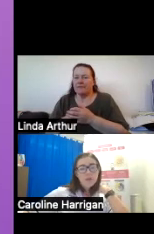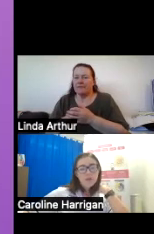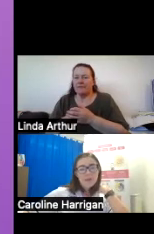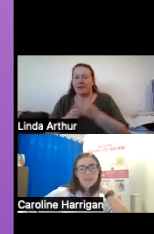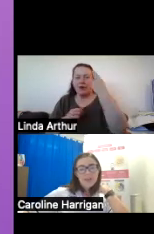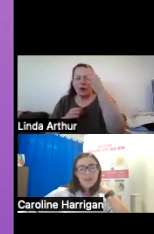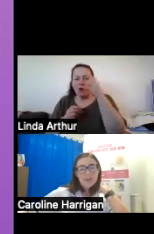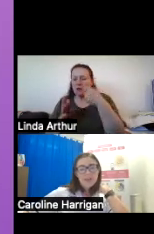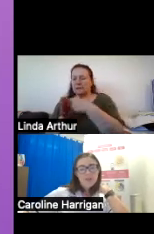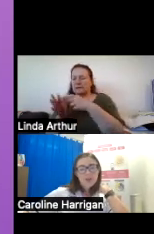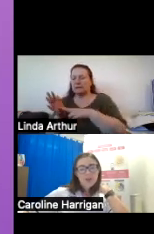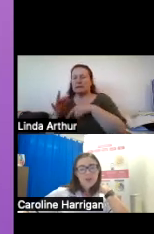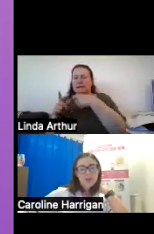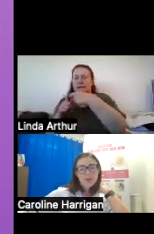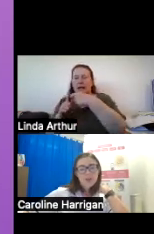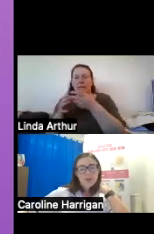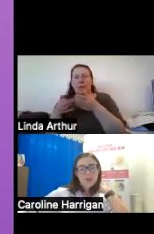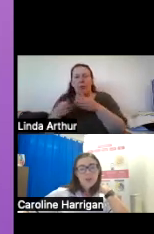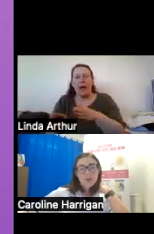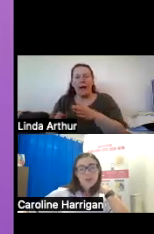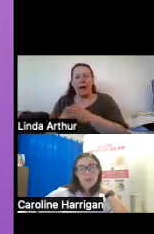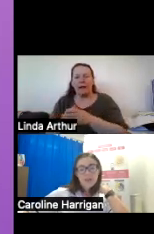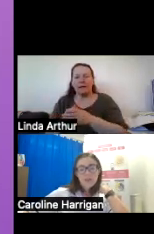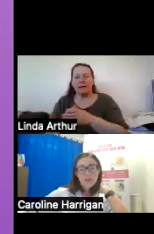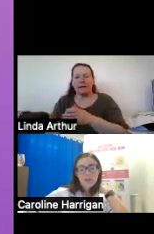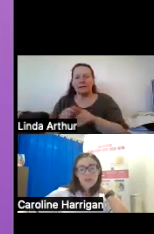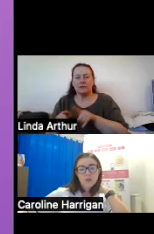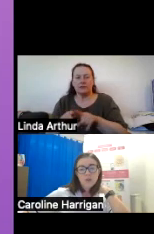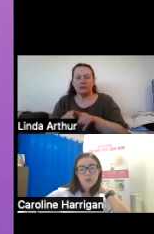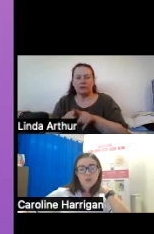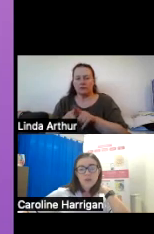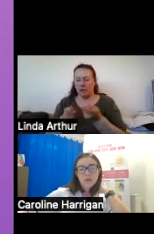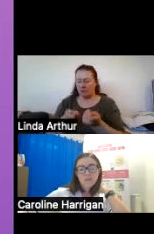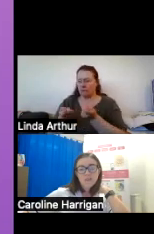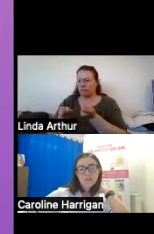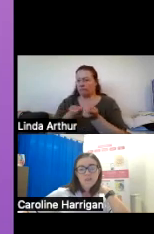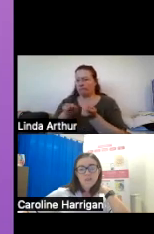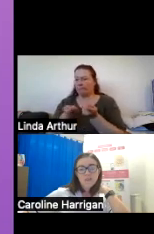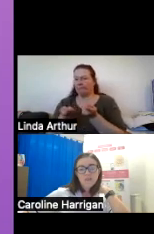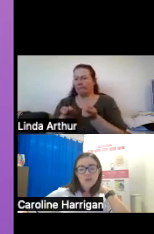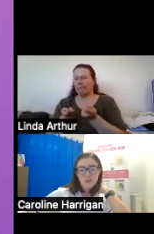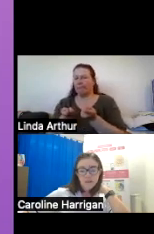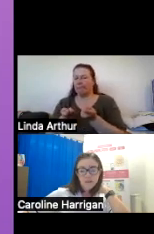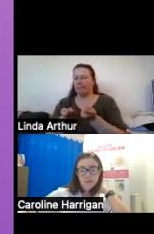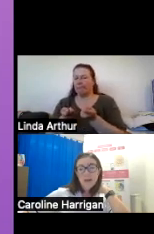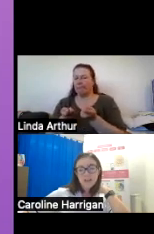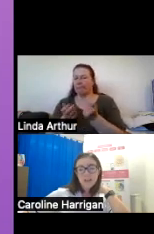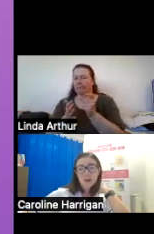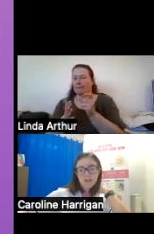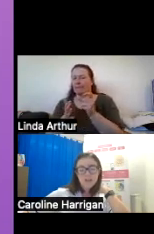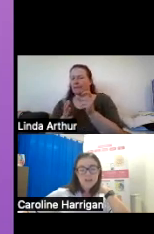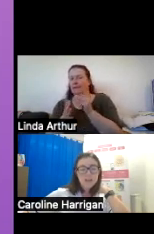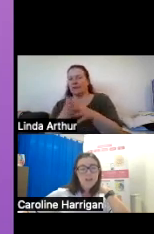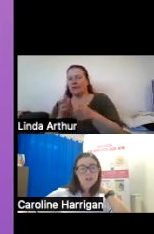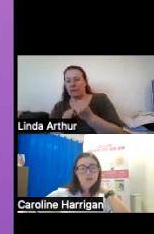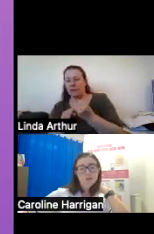it's called the neck technique. So it's trying to do a lot of things. You're trying to coordinate doing your pelvic floor and cough